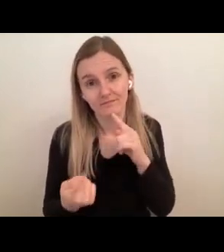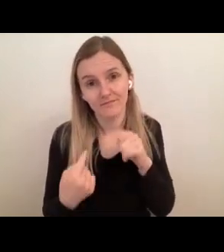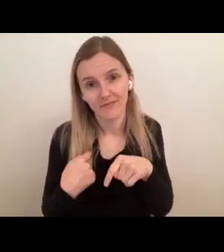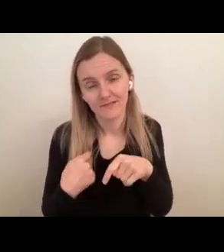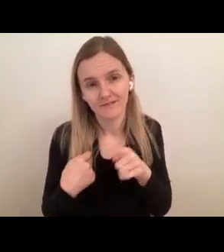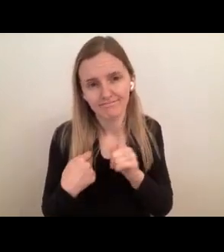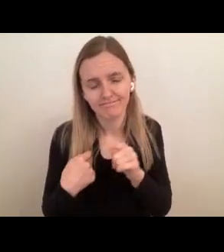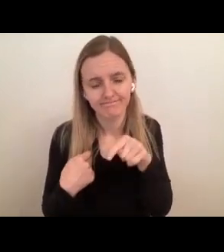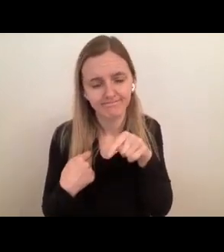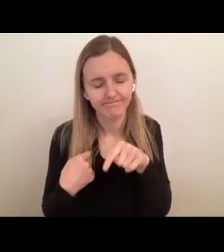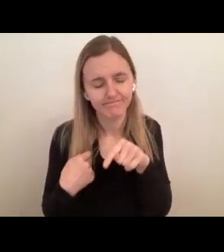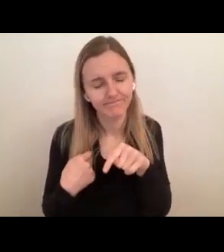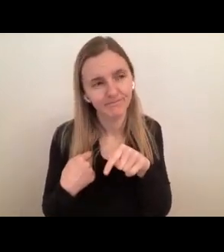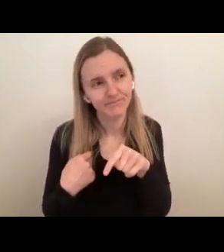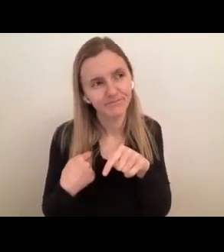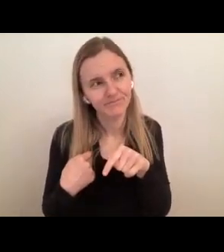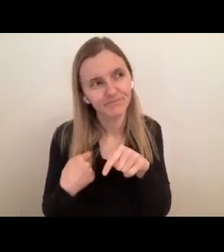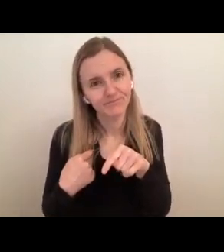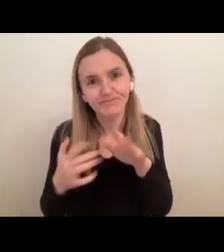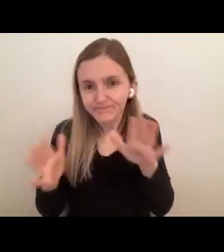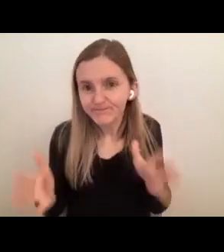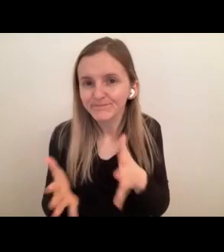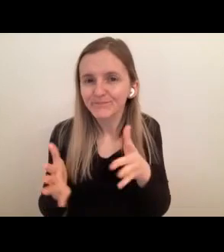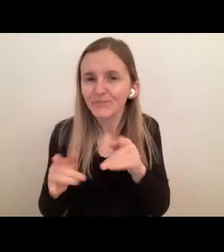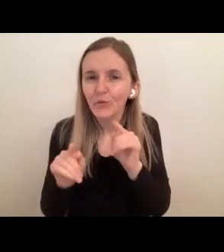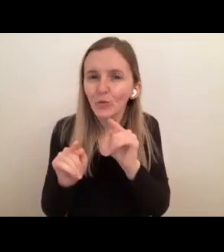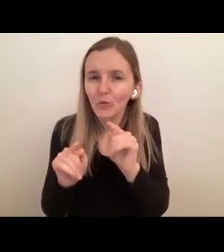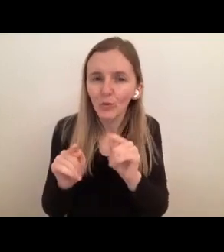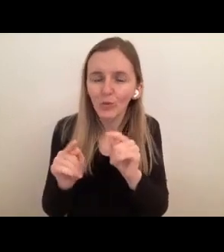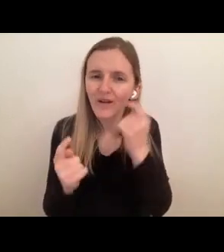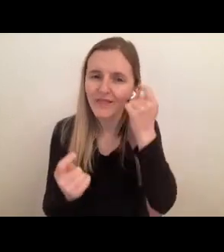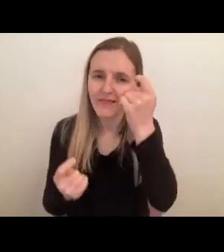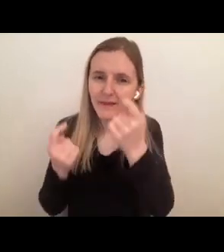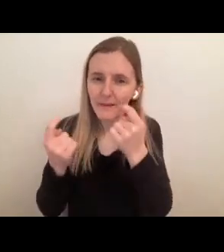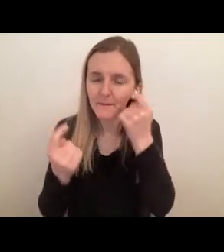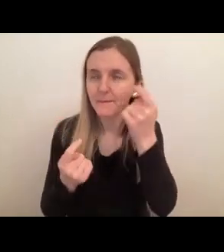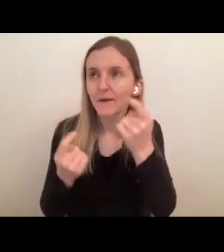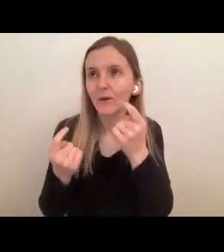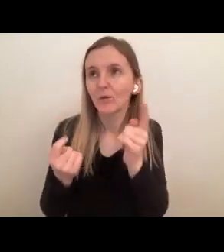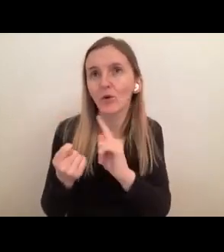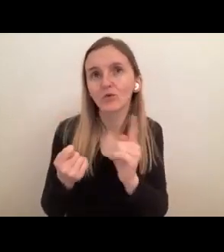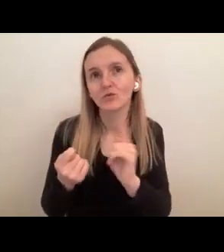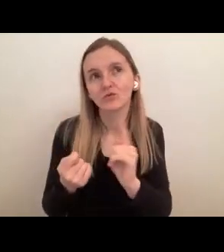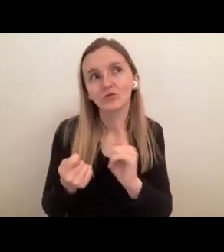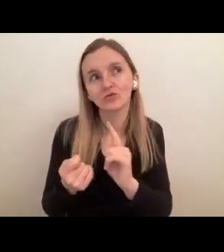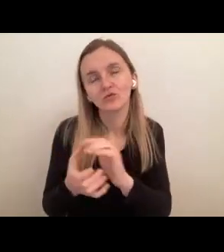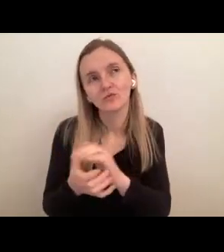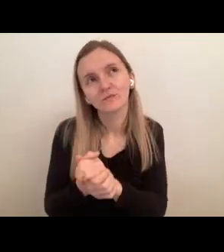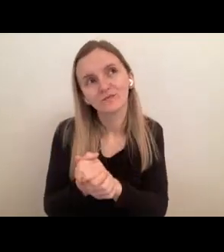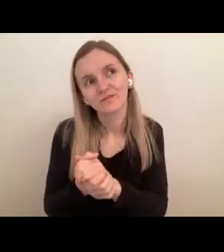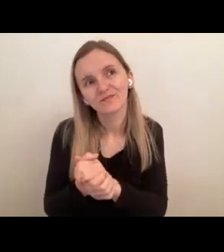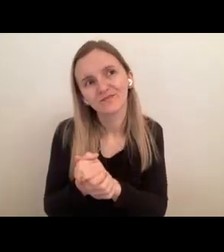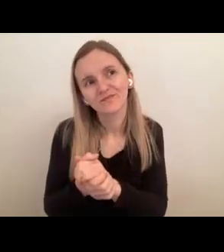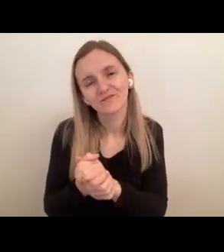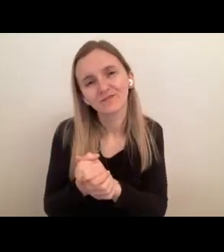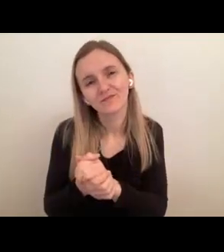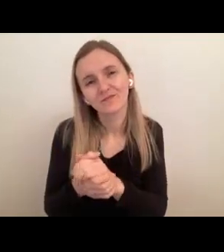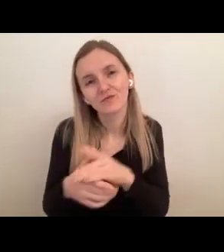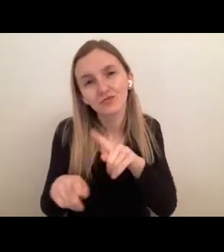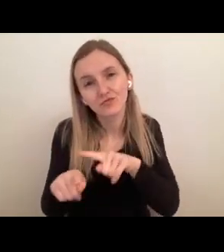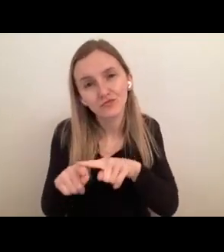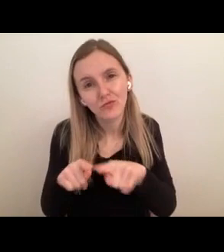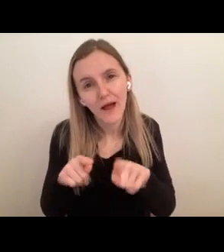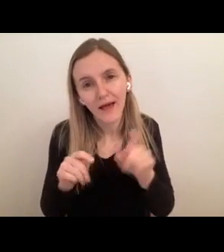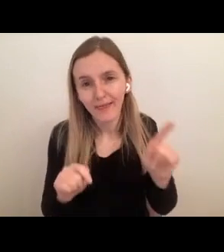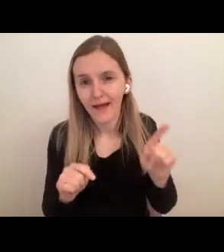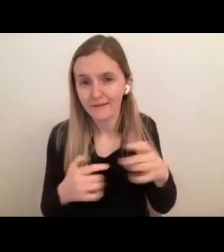think about ways of helping to lessen the feelings